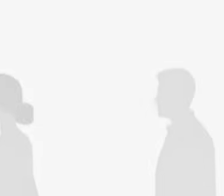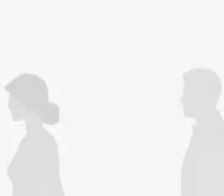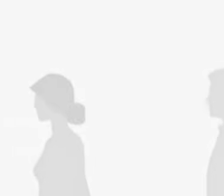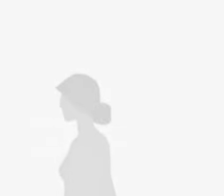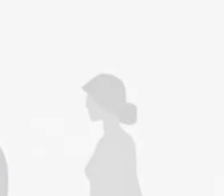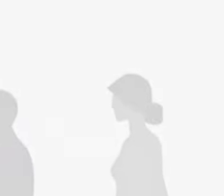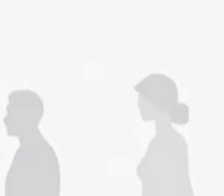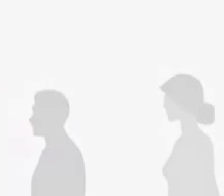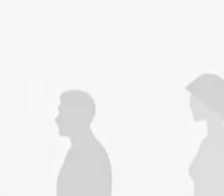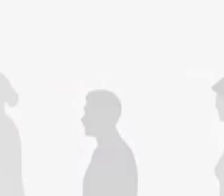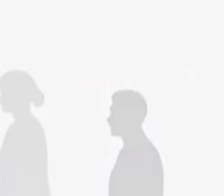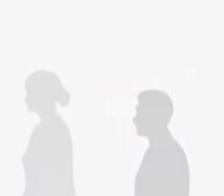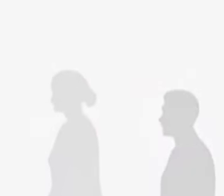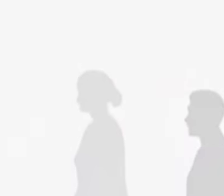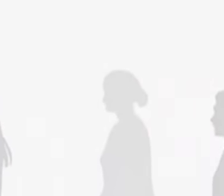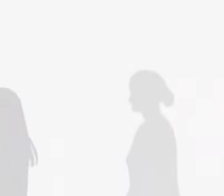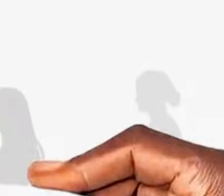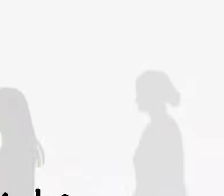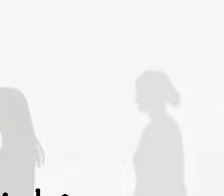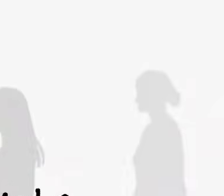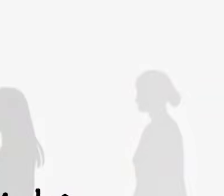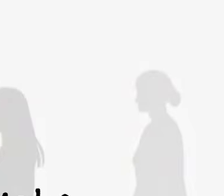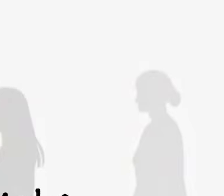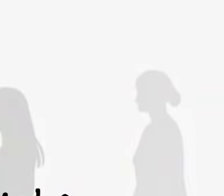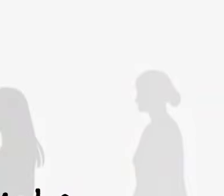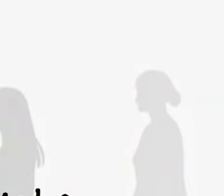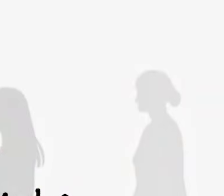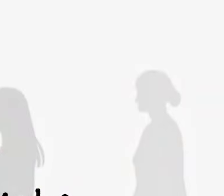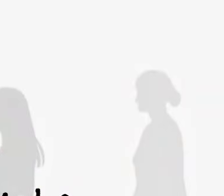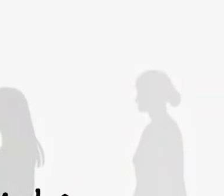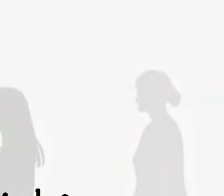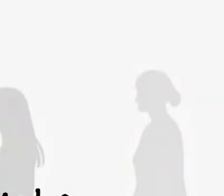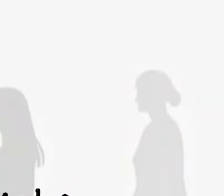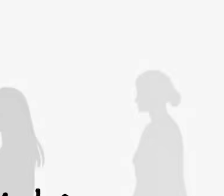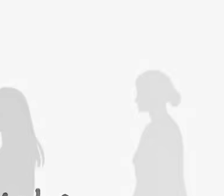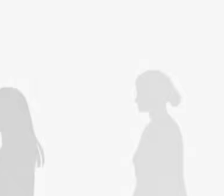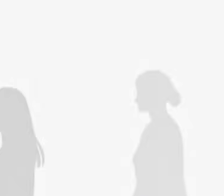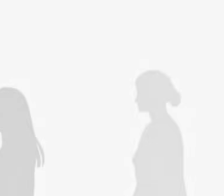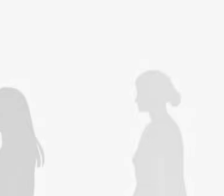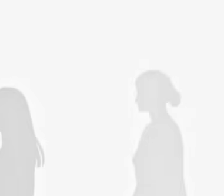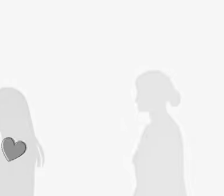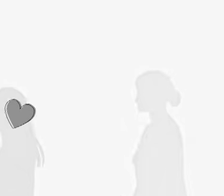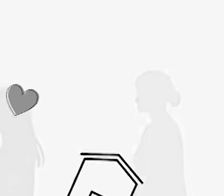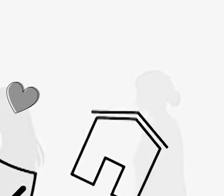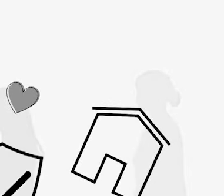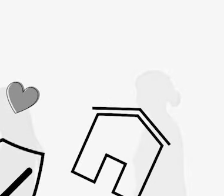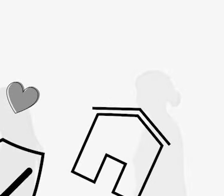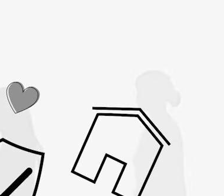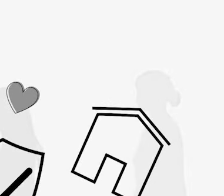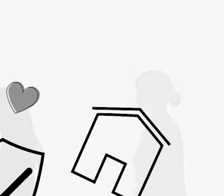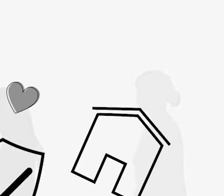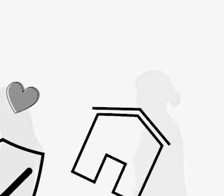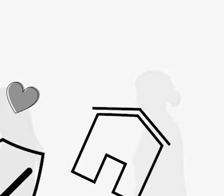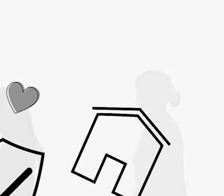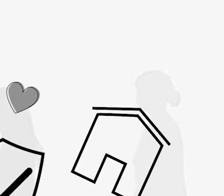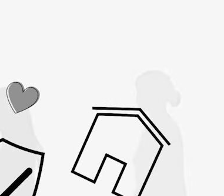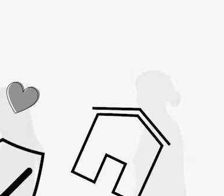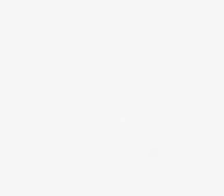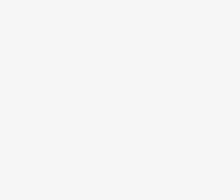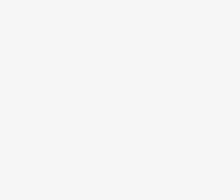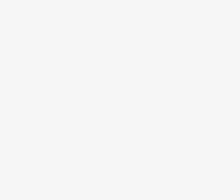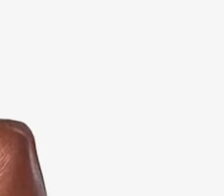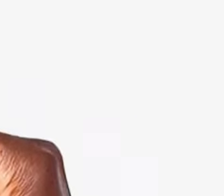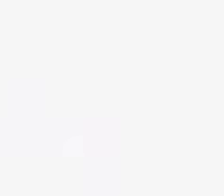a stand for what you believe in. Every vote counts. Make yours heard.